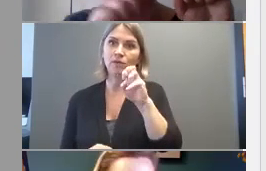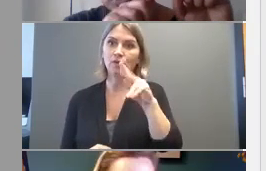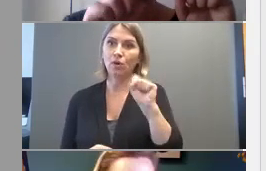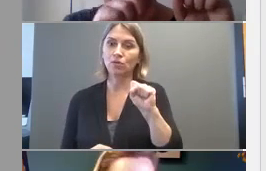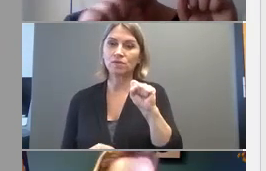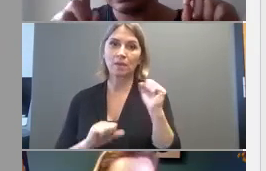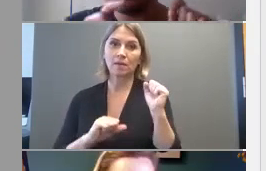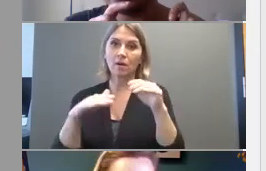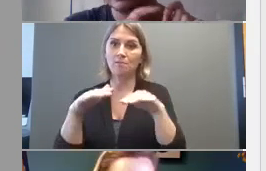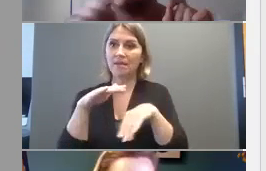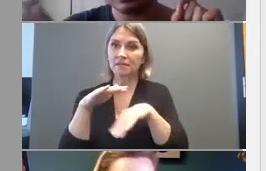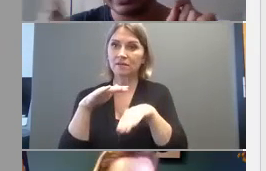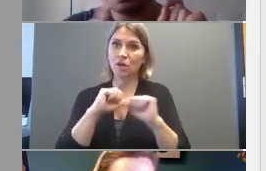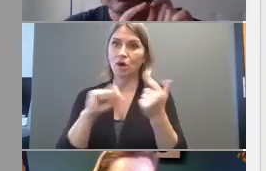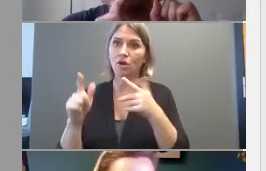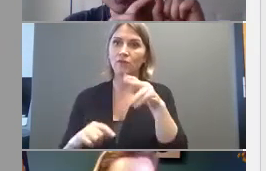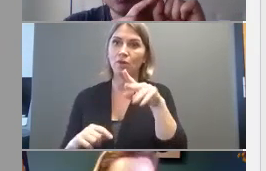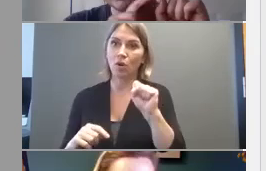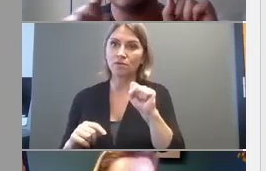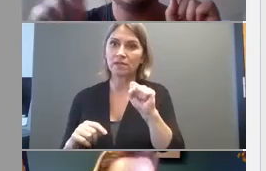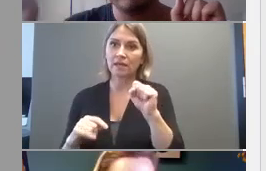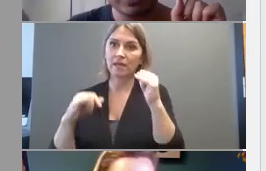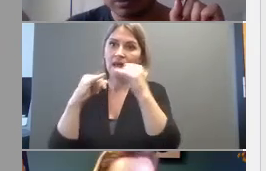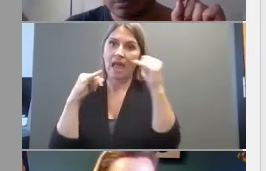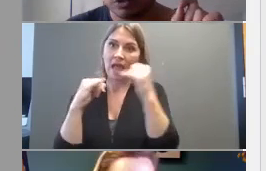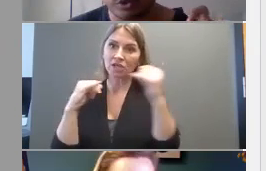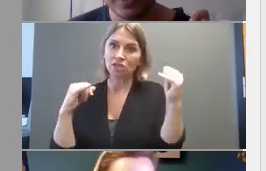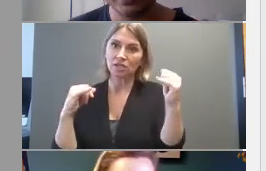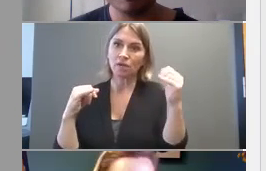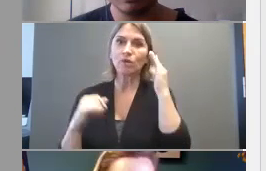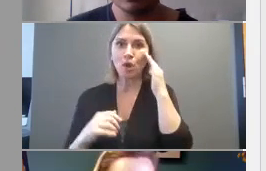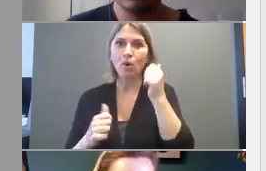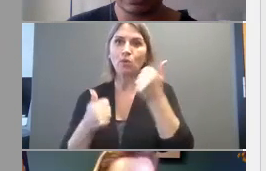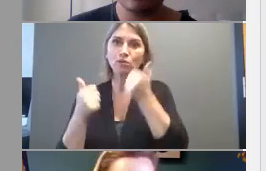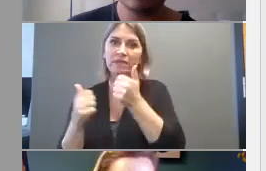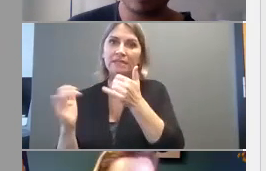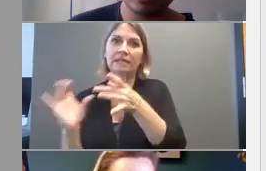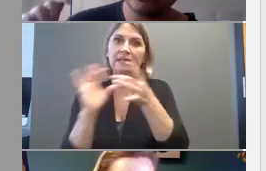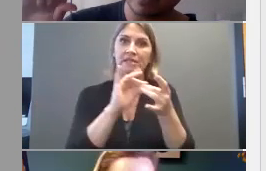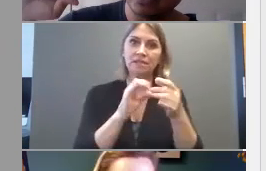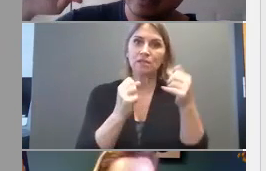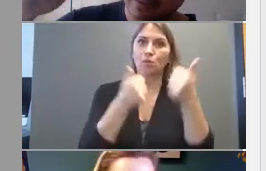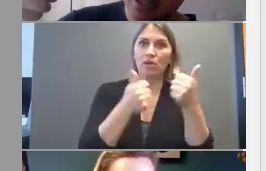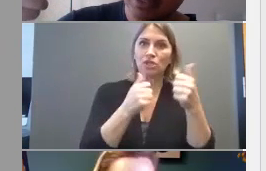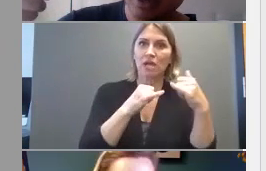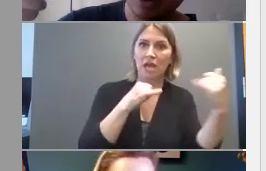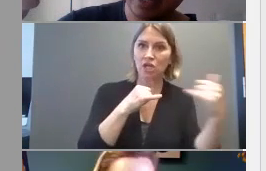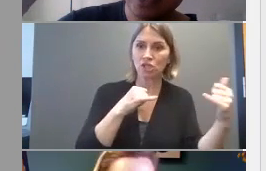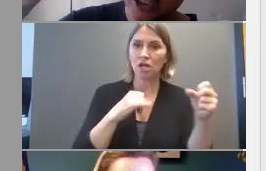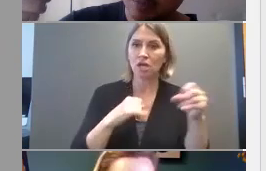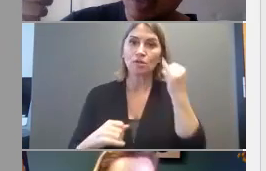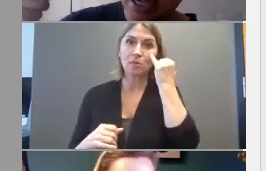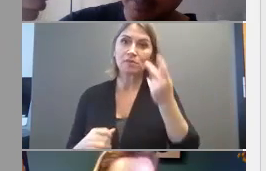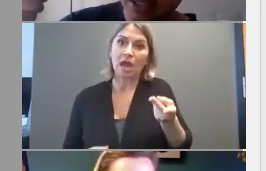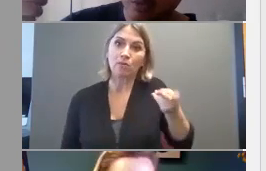of the rows basically indicate which edge, which node is connected to which node, right? Now, what if I reverse or